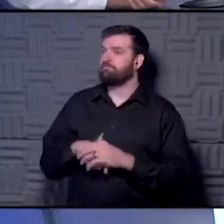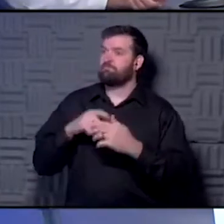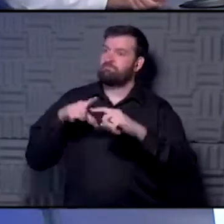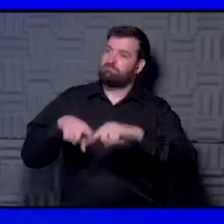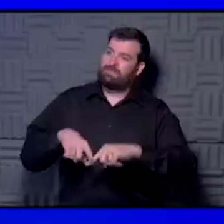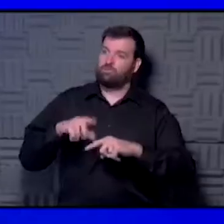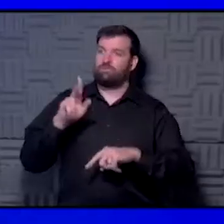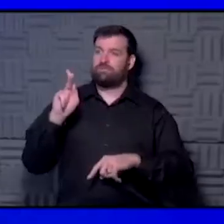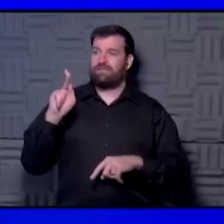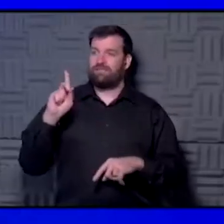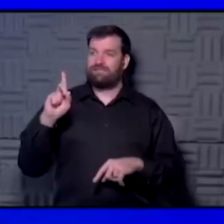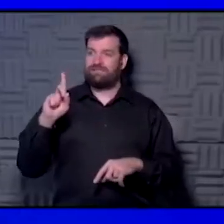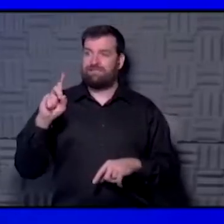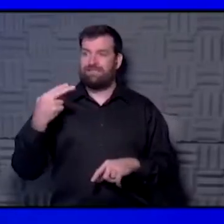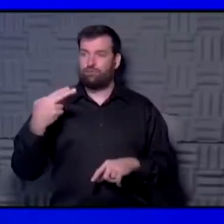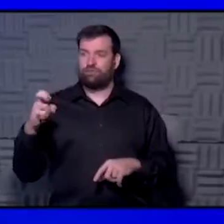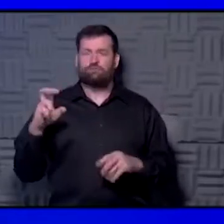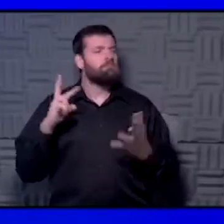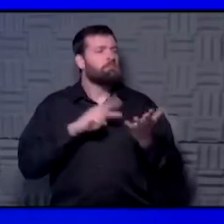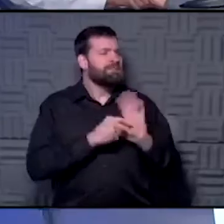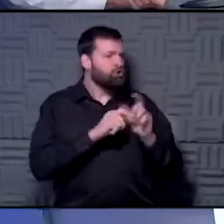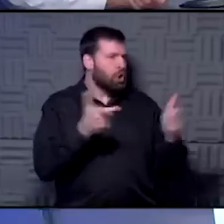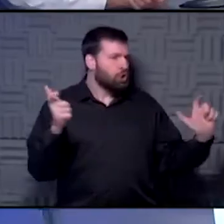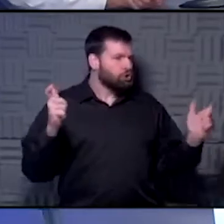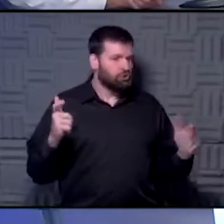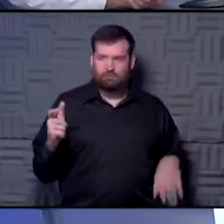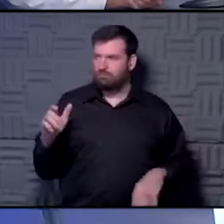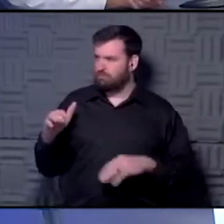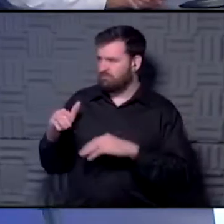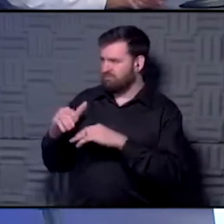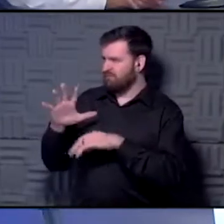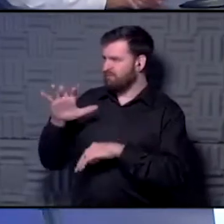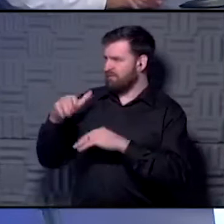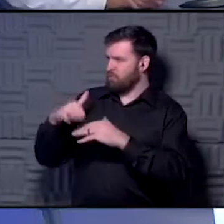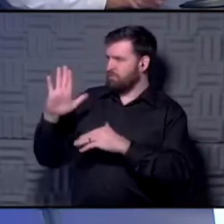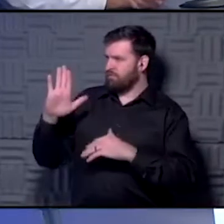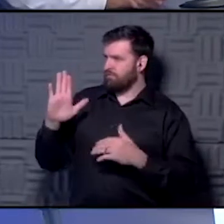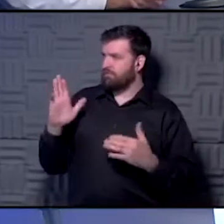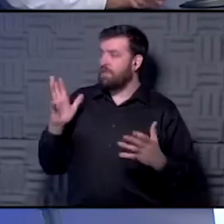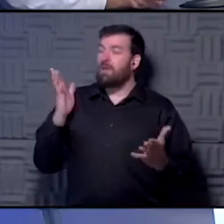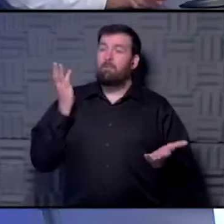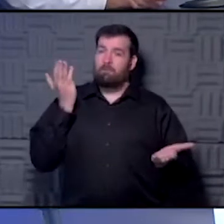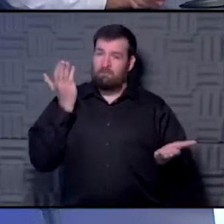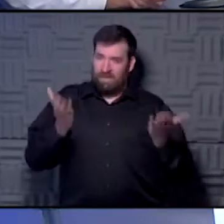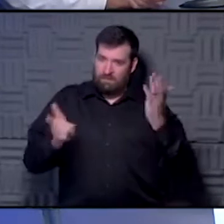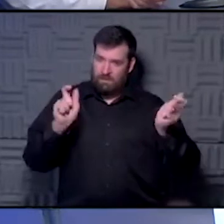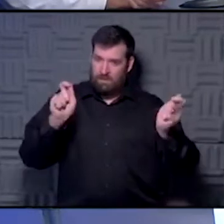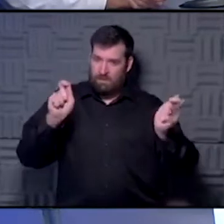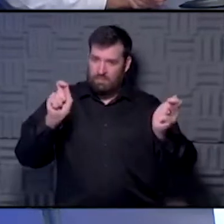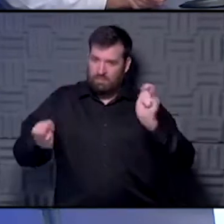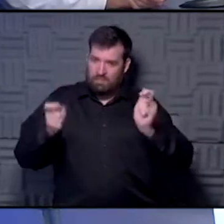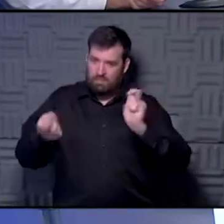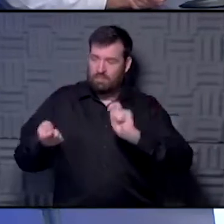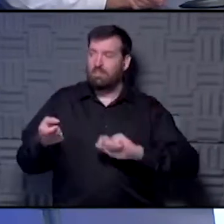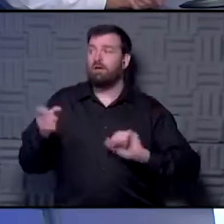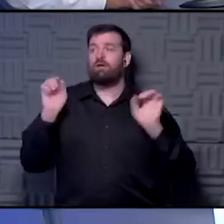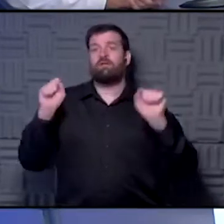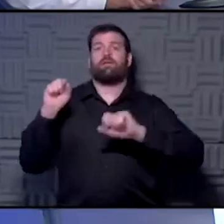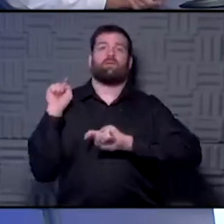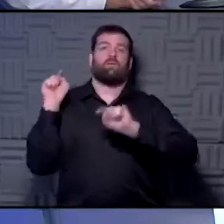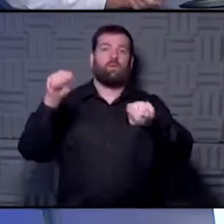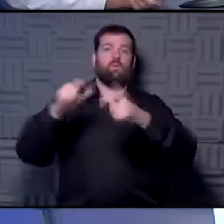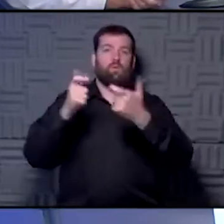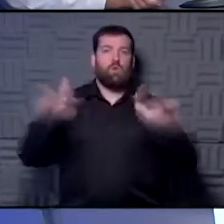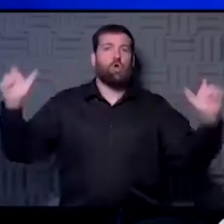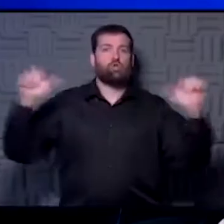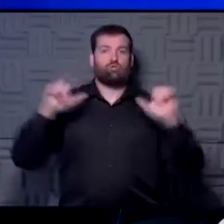KDHE. What's large? Theirs was over 500. Now, they may modify that a little bit and say you can go to a large event,